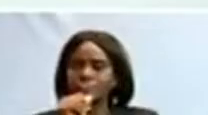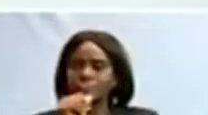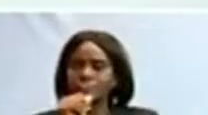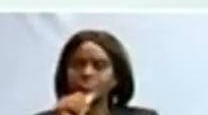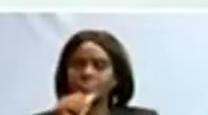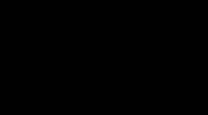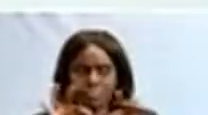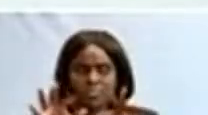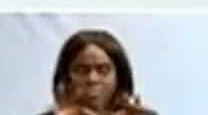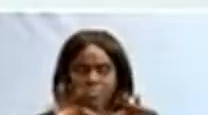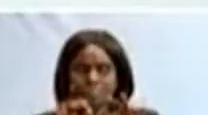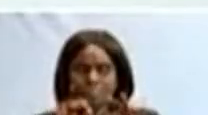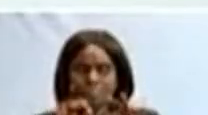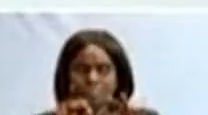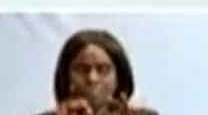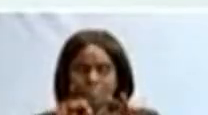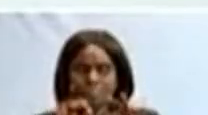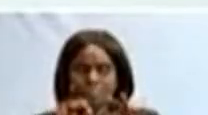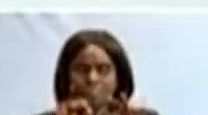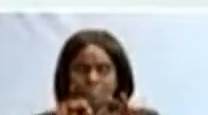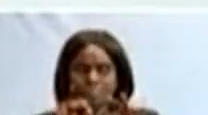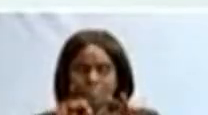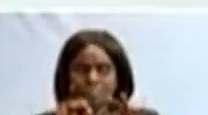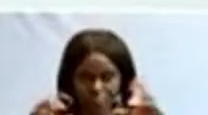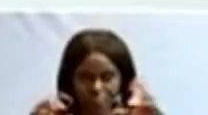choose to mislead or give.